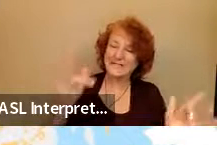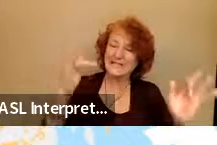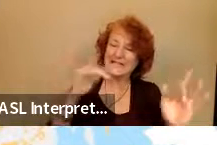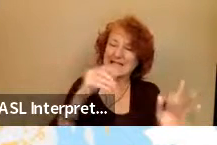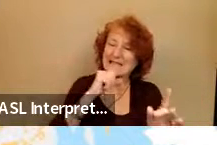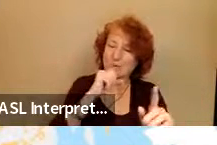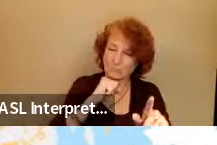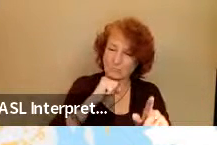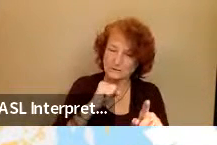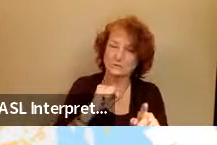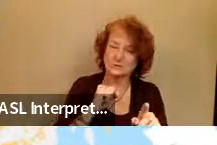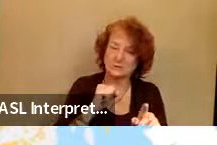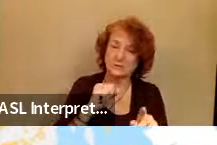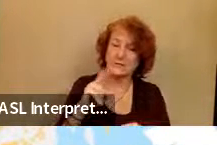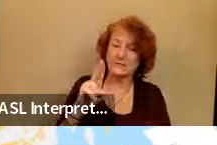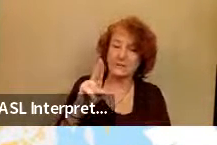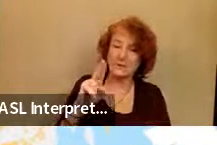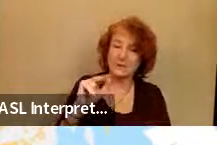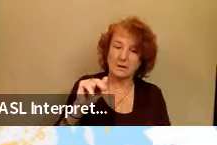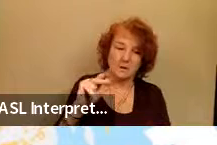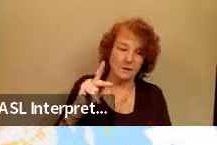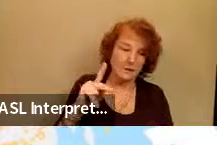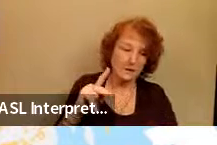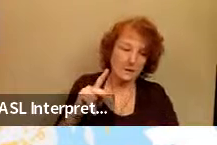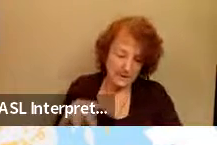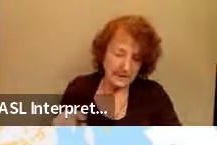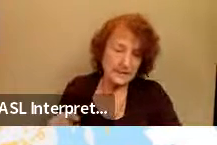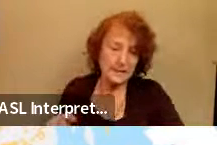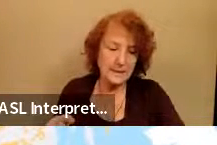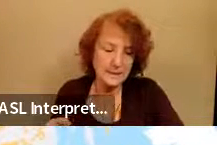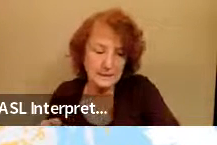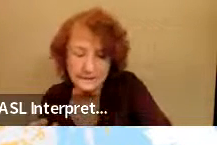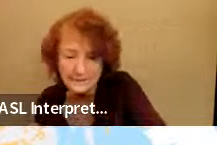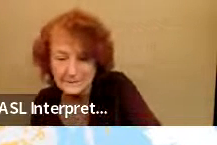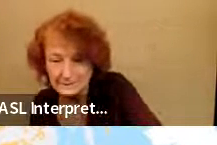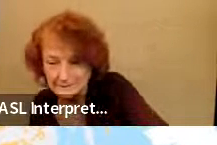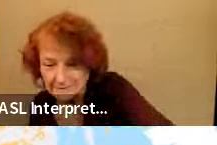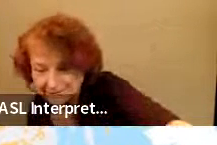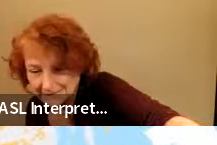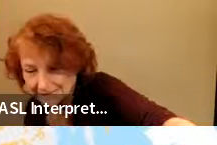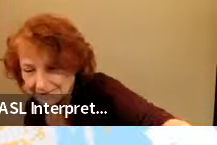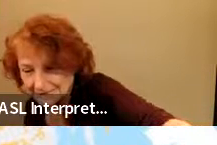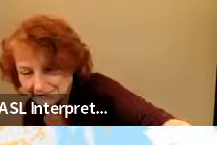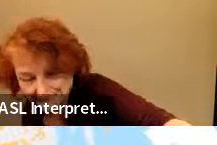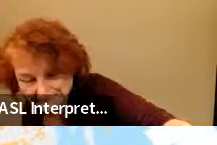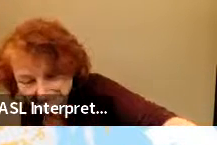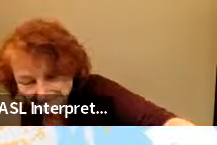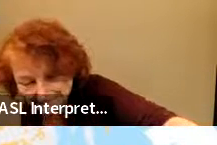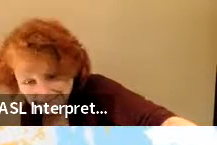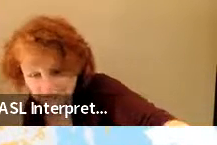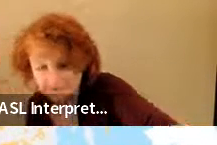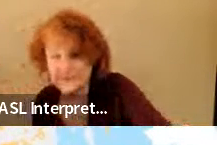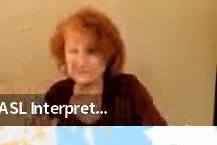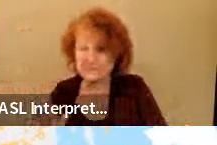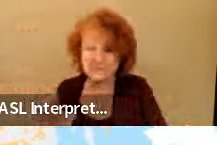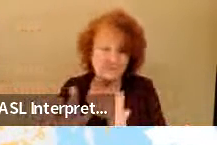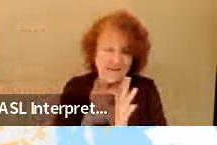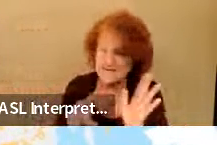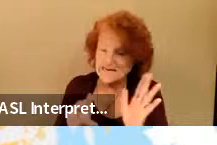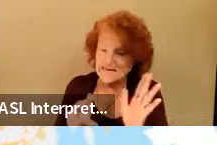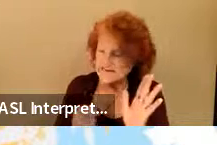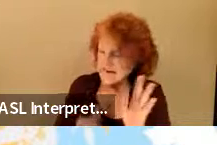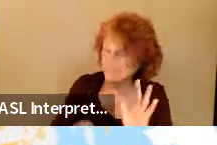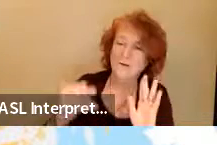UAP framework, all forms of affordable and supportive housing will be able to take advantage of the higher FARs already afforded